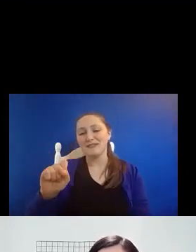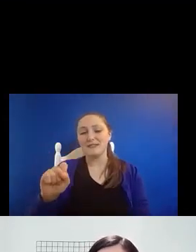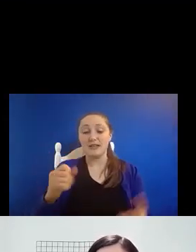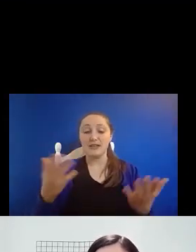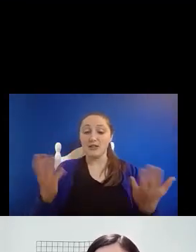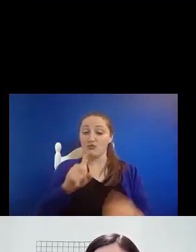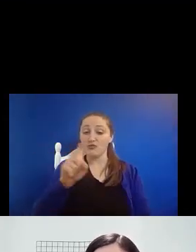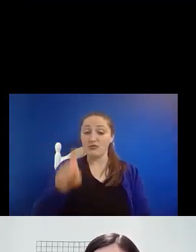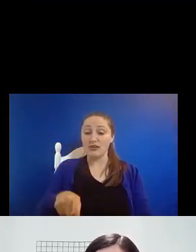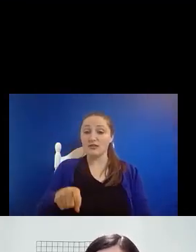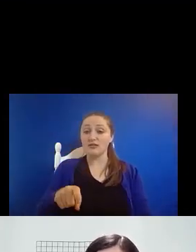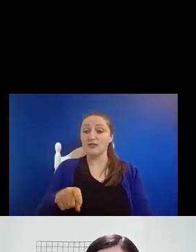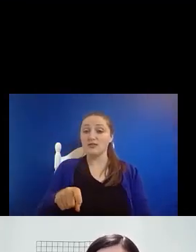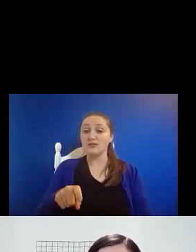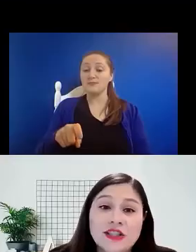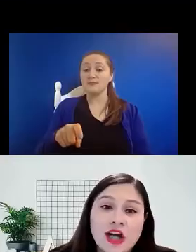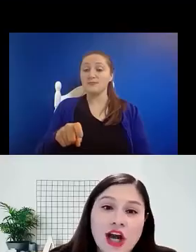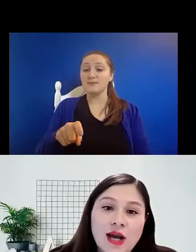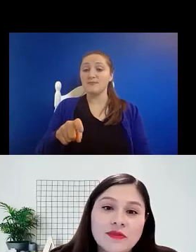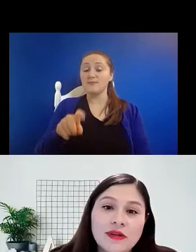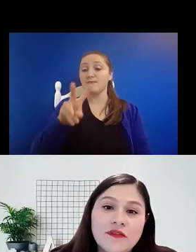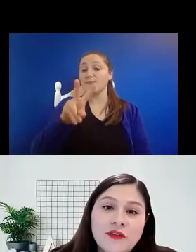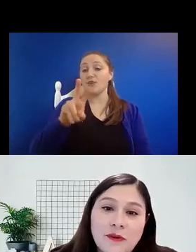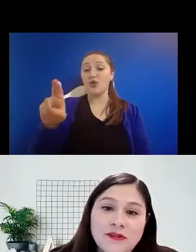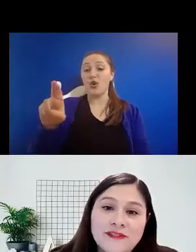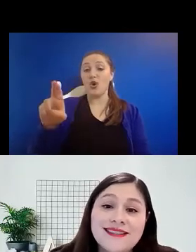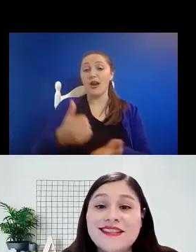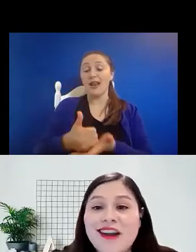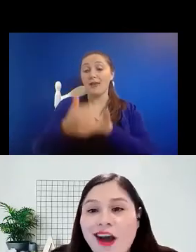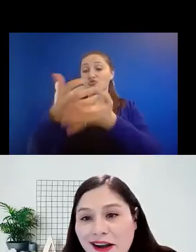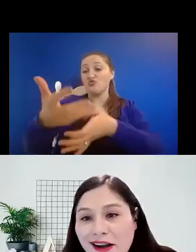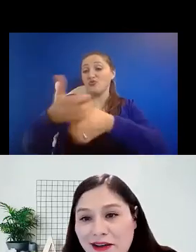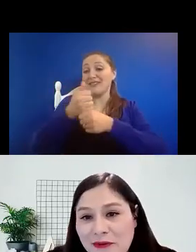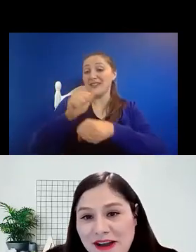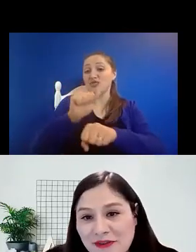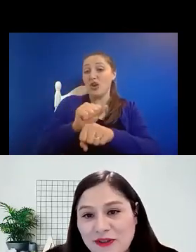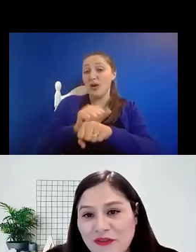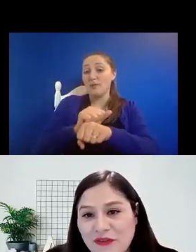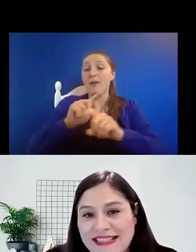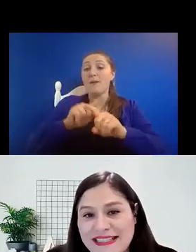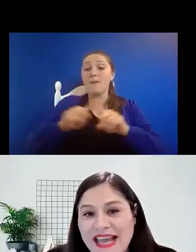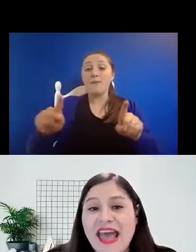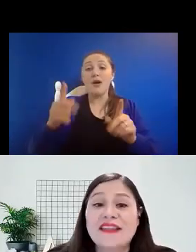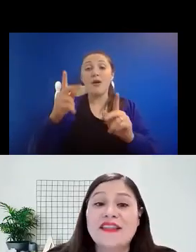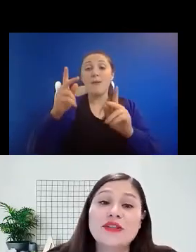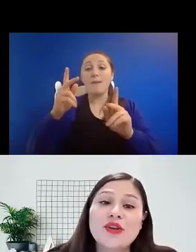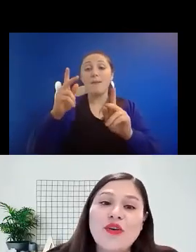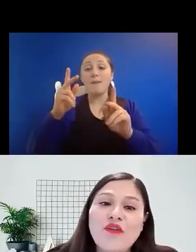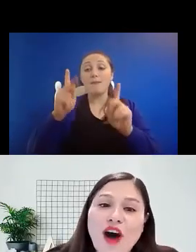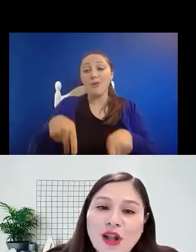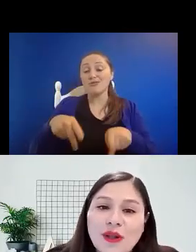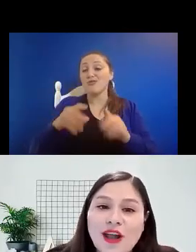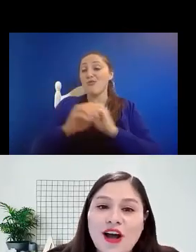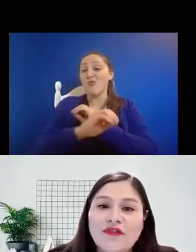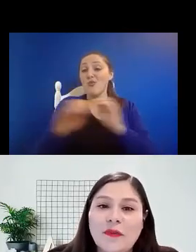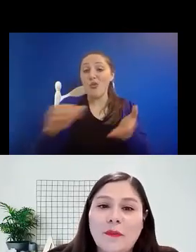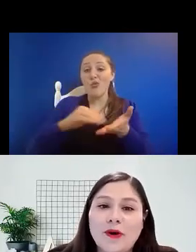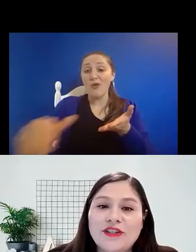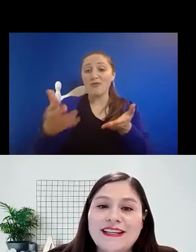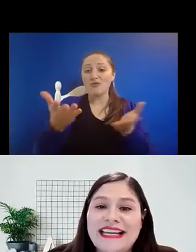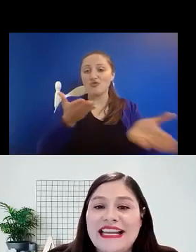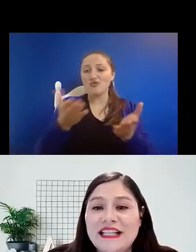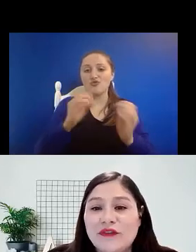Texas, vocational rehabilitation helps get the jobs, but if the person does not have waiver services, there is no follow-along